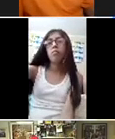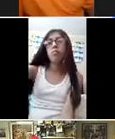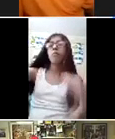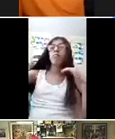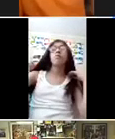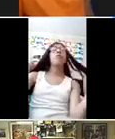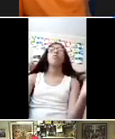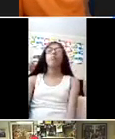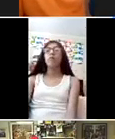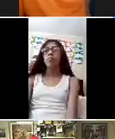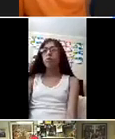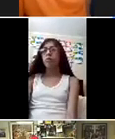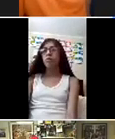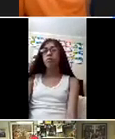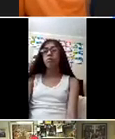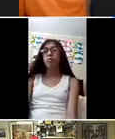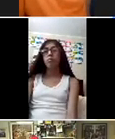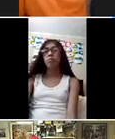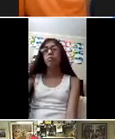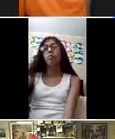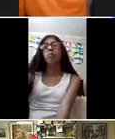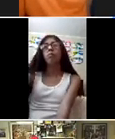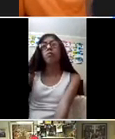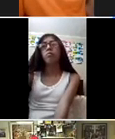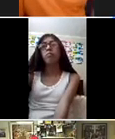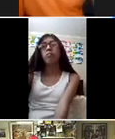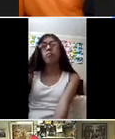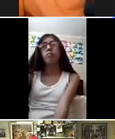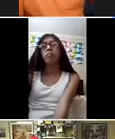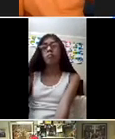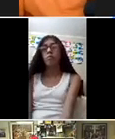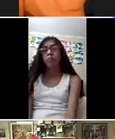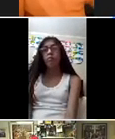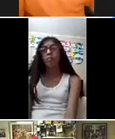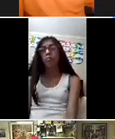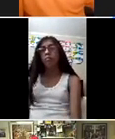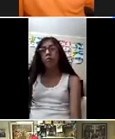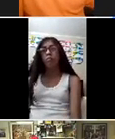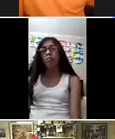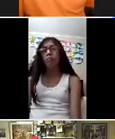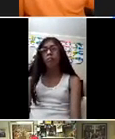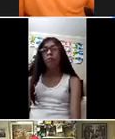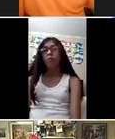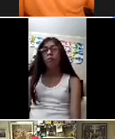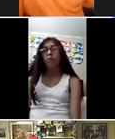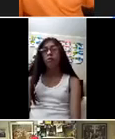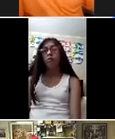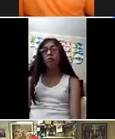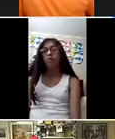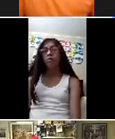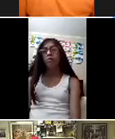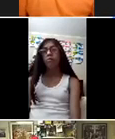being carnal and being spiritual. You know, you could see these things. And so